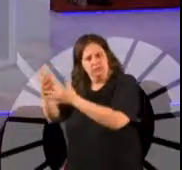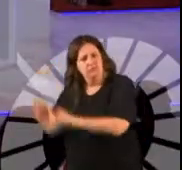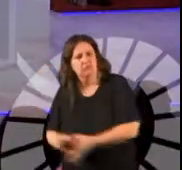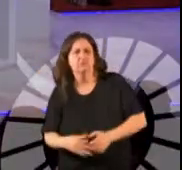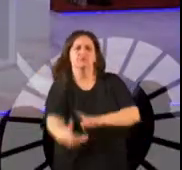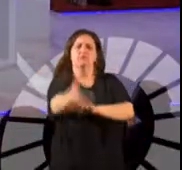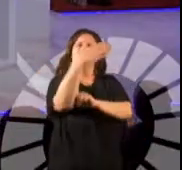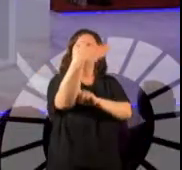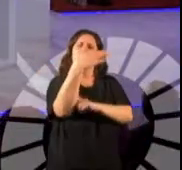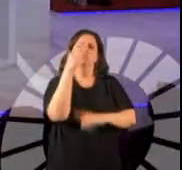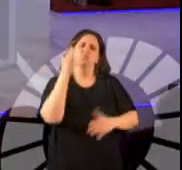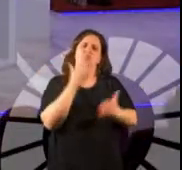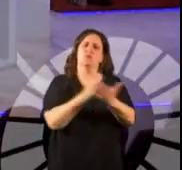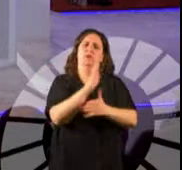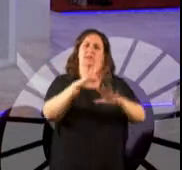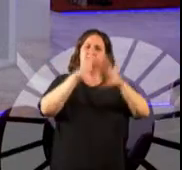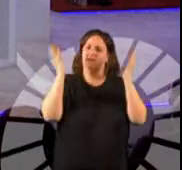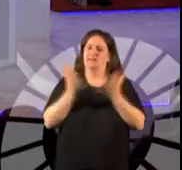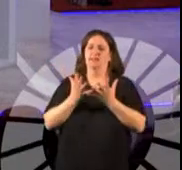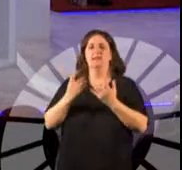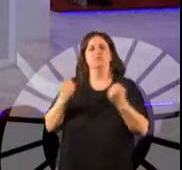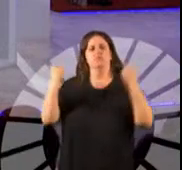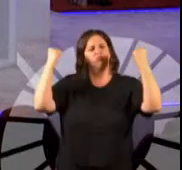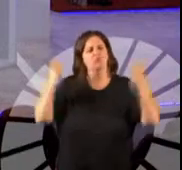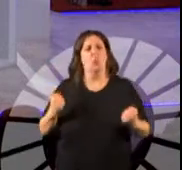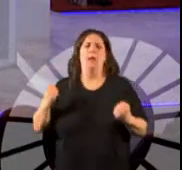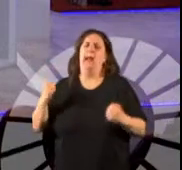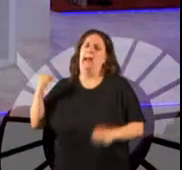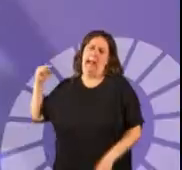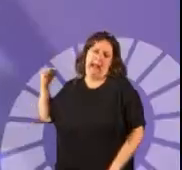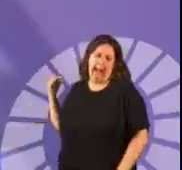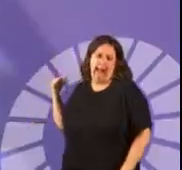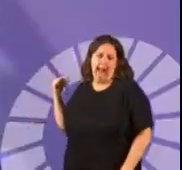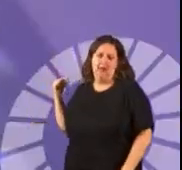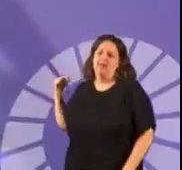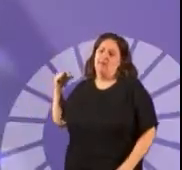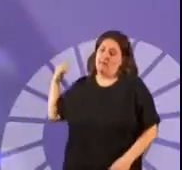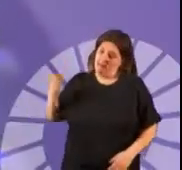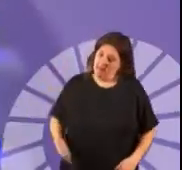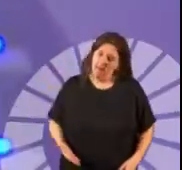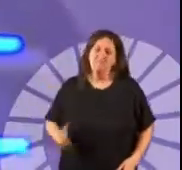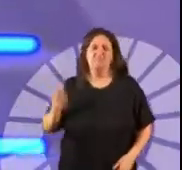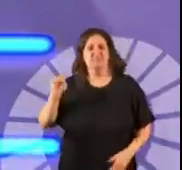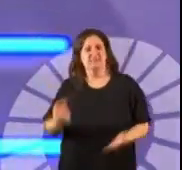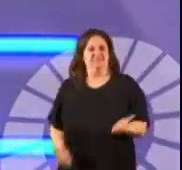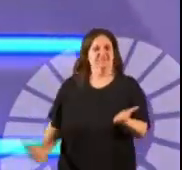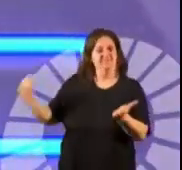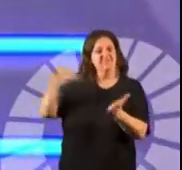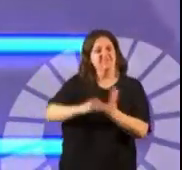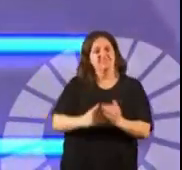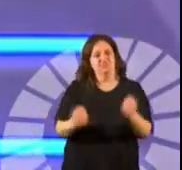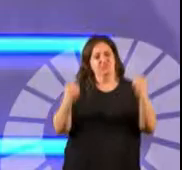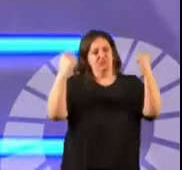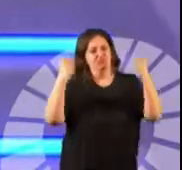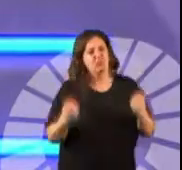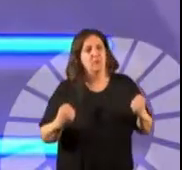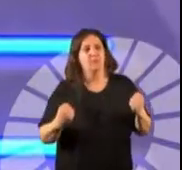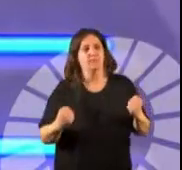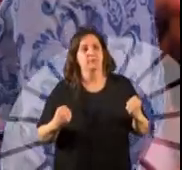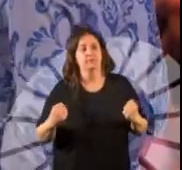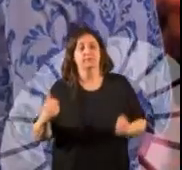further. But we also need the power to claim those rights. Rights without